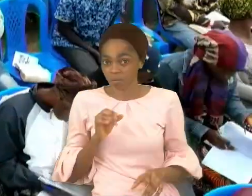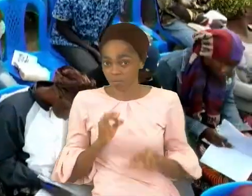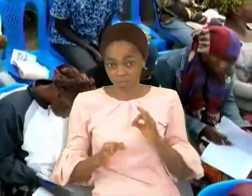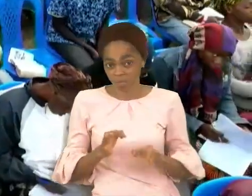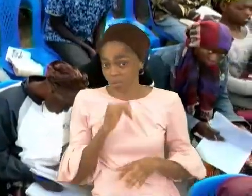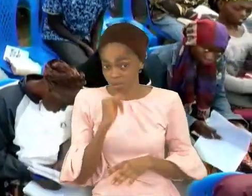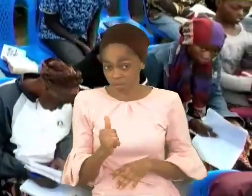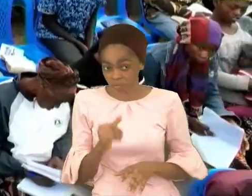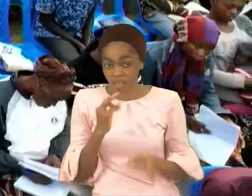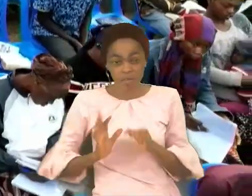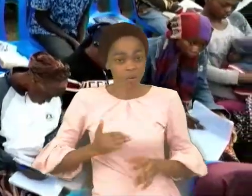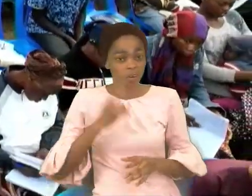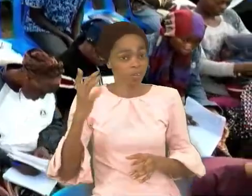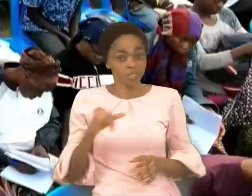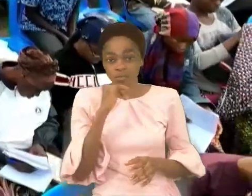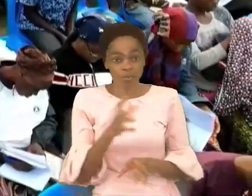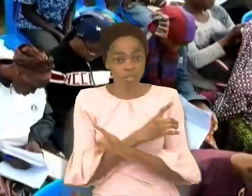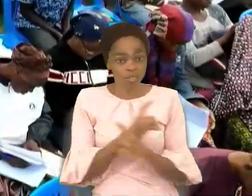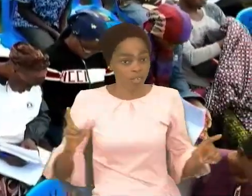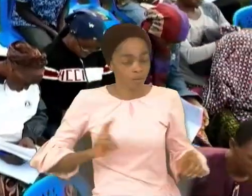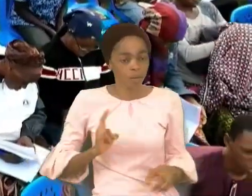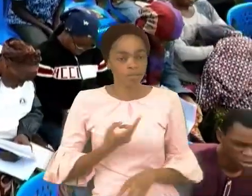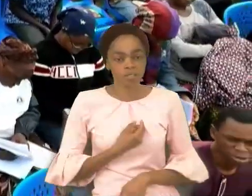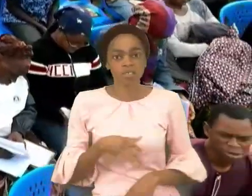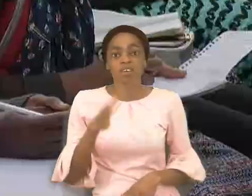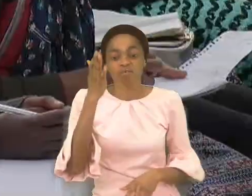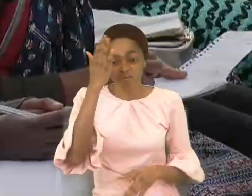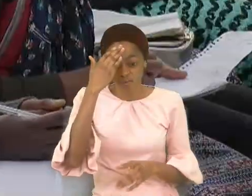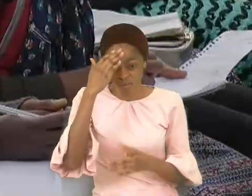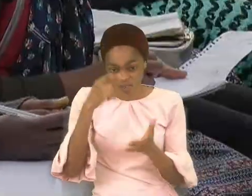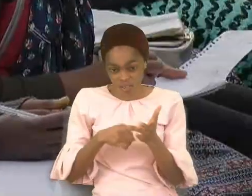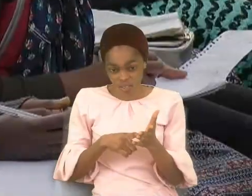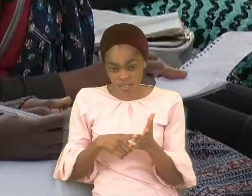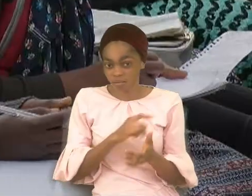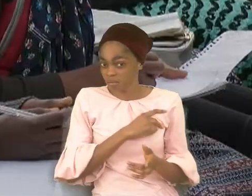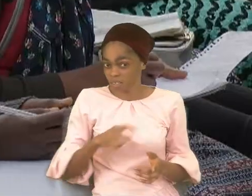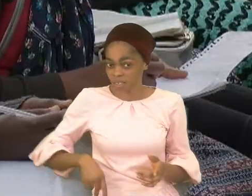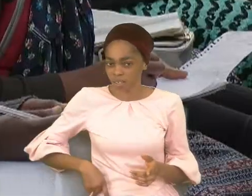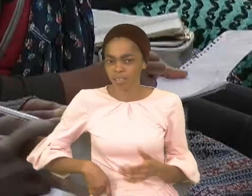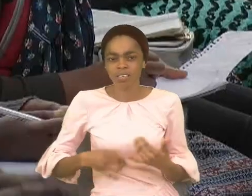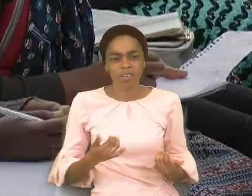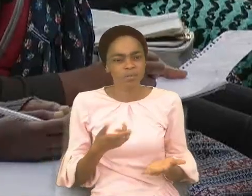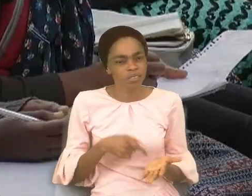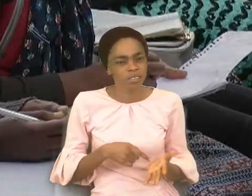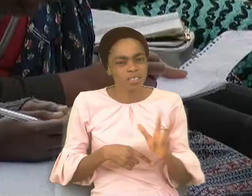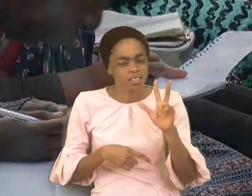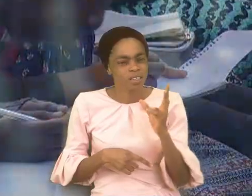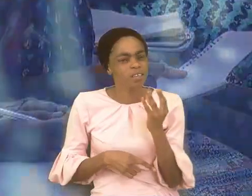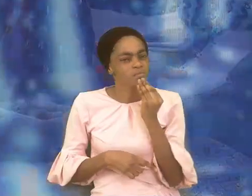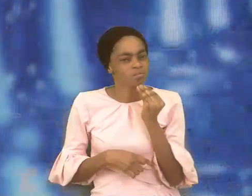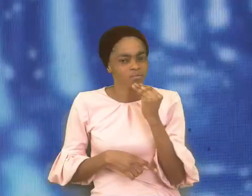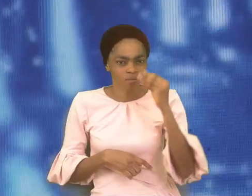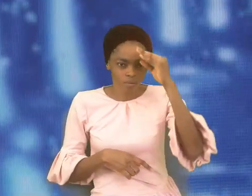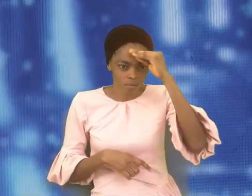O king. Now, Shadrach, Meshach, and Abednego were not looking down. When you're